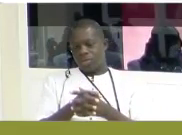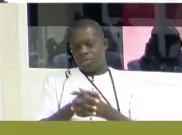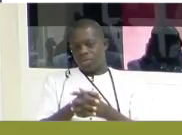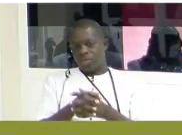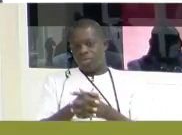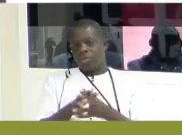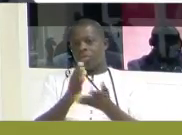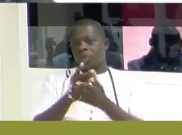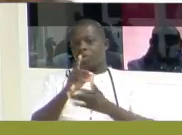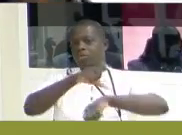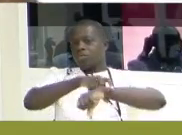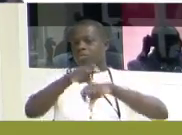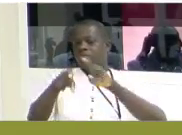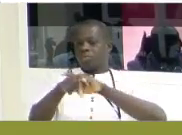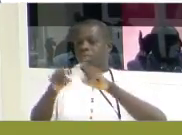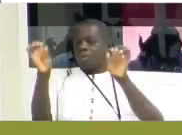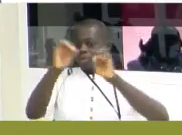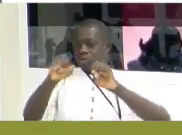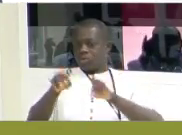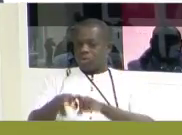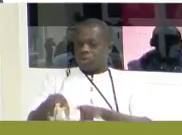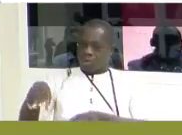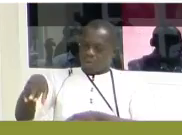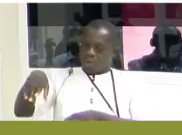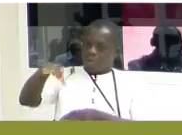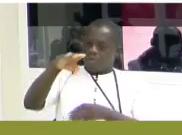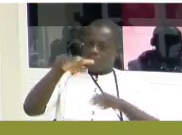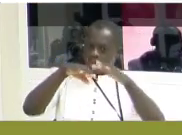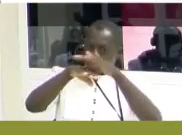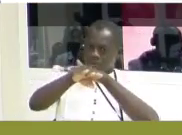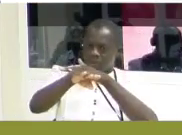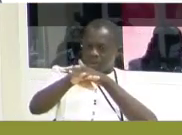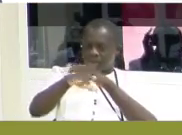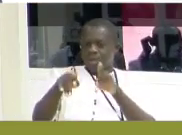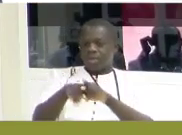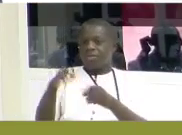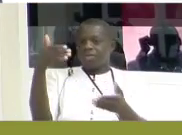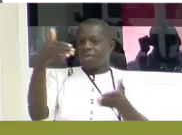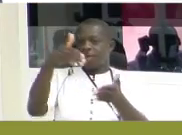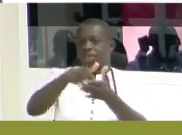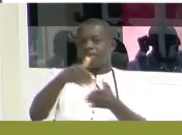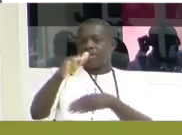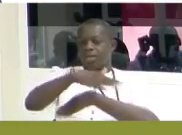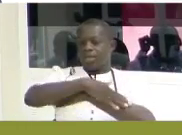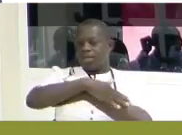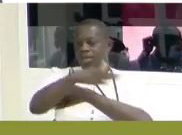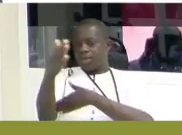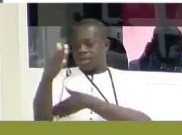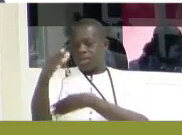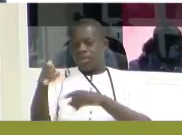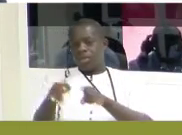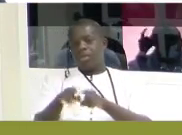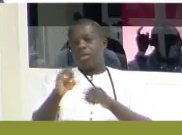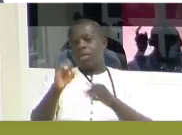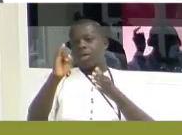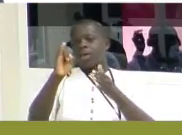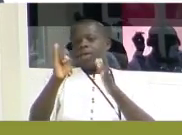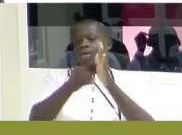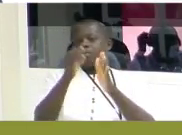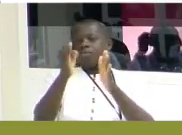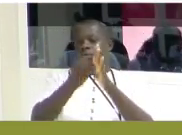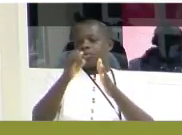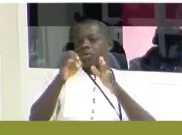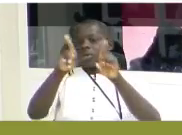cuff, he was not chained. We were just walking, coming in. Then when they got to the entrance of the investigation department, Musa Jammeh just simply told Harry